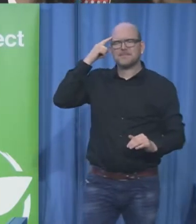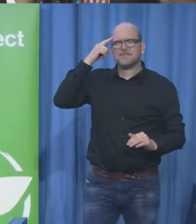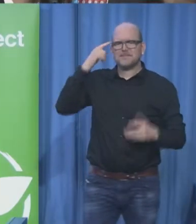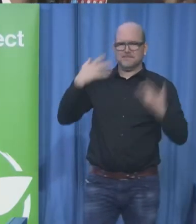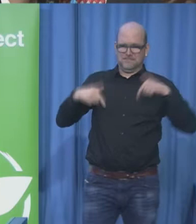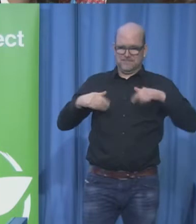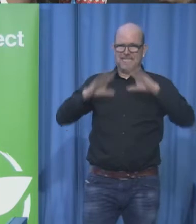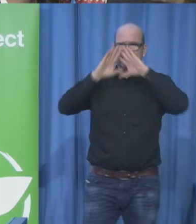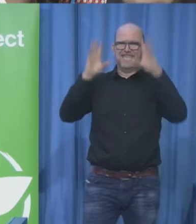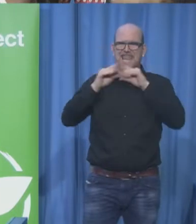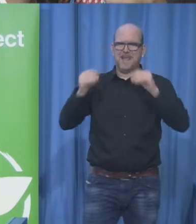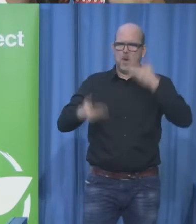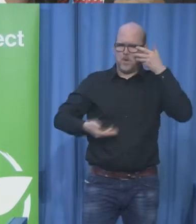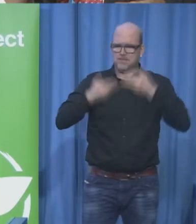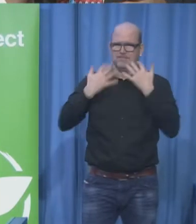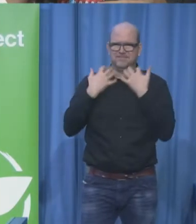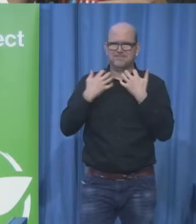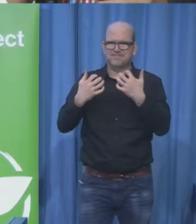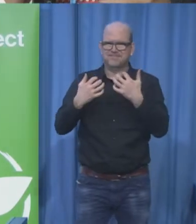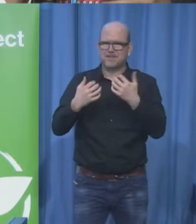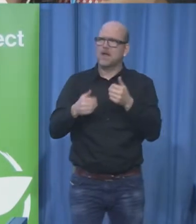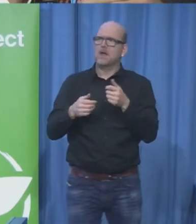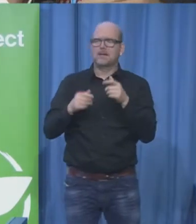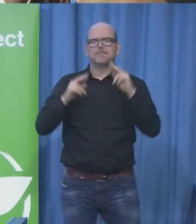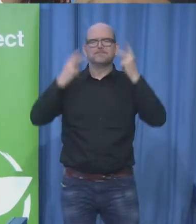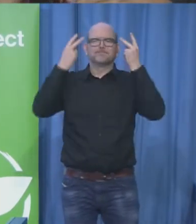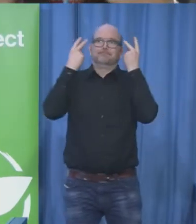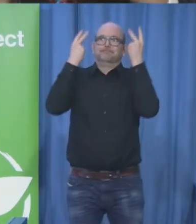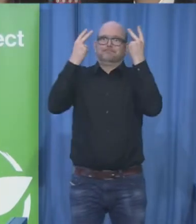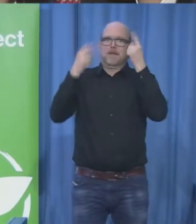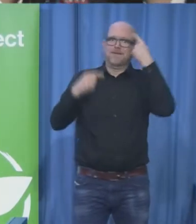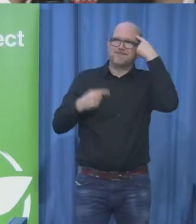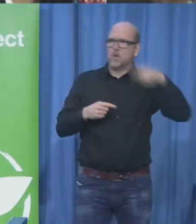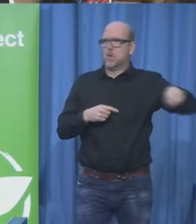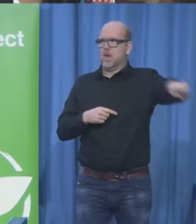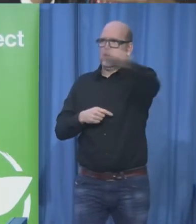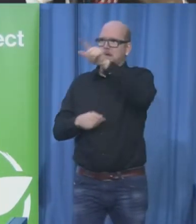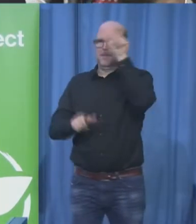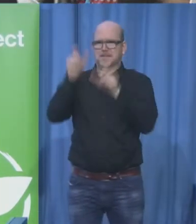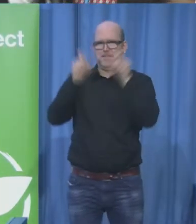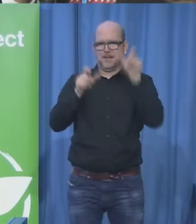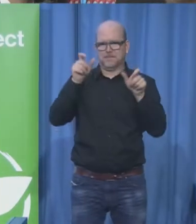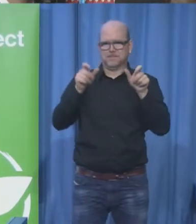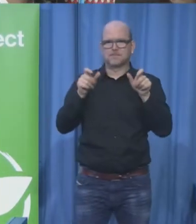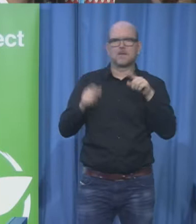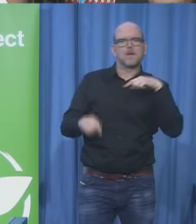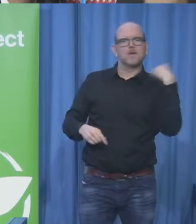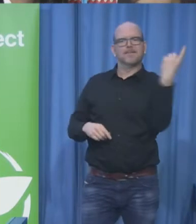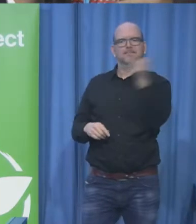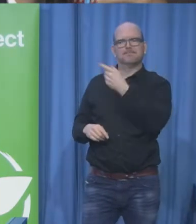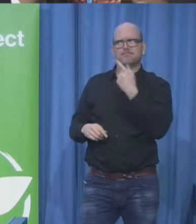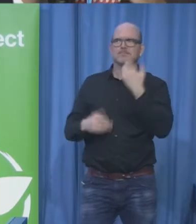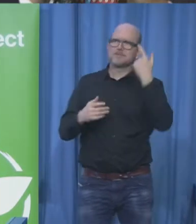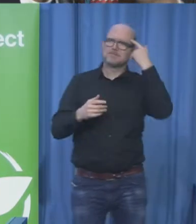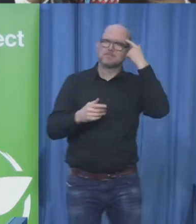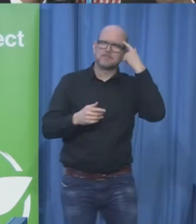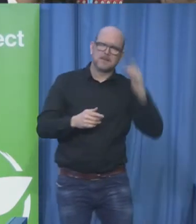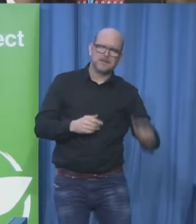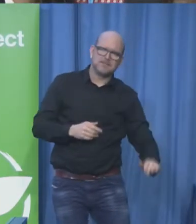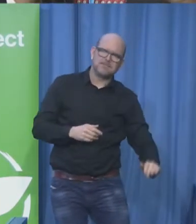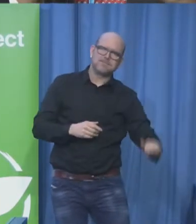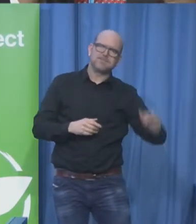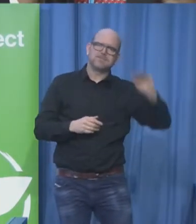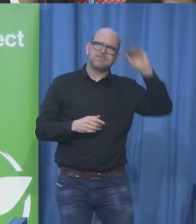analogous to what happens in so many other people's lives. Is that for the most part, we grow up in small towns or cities,